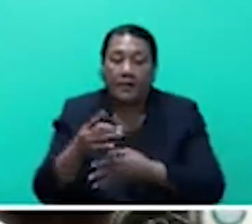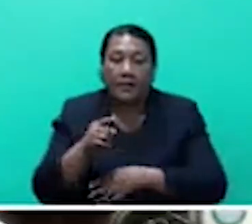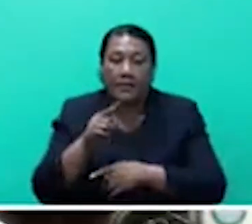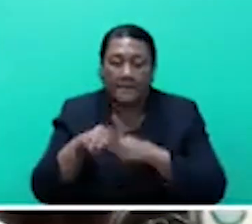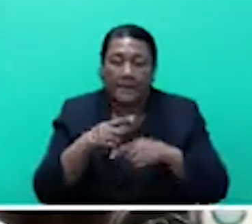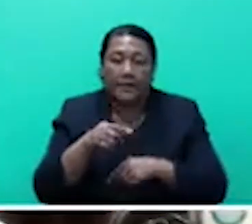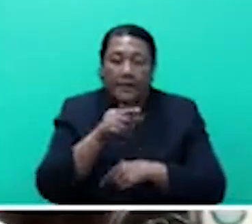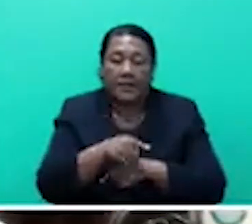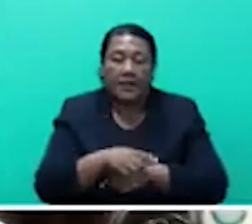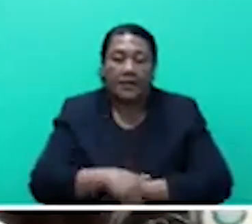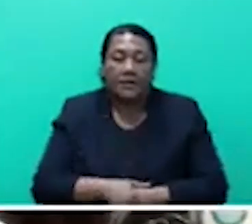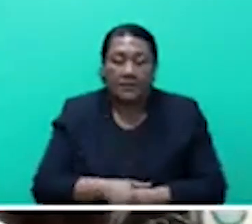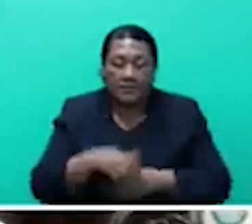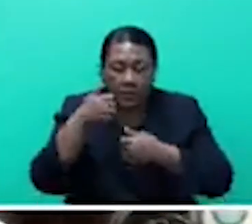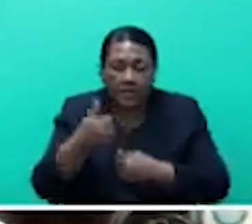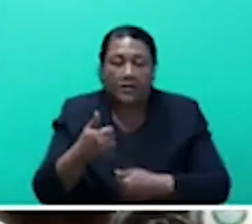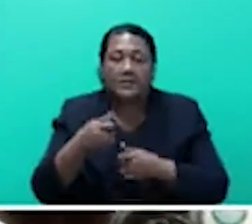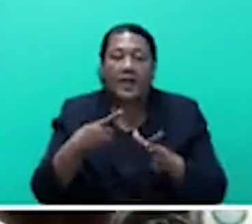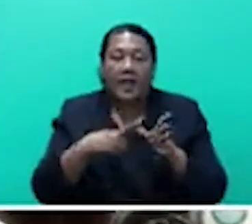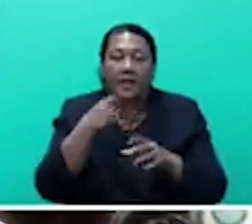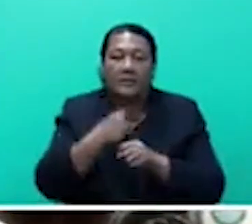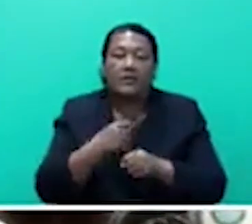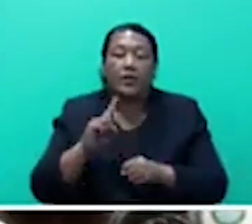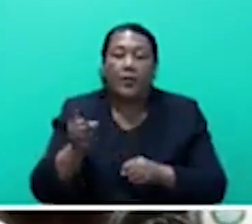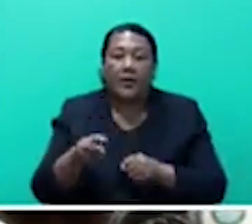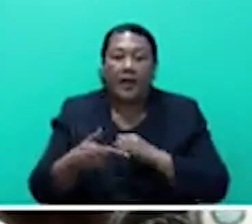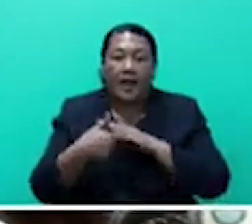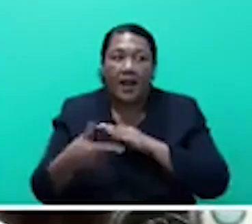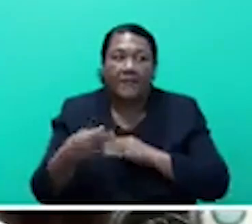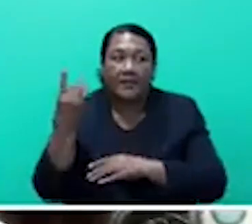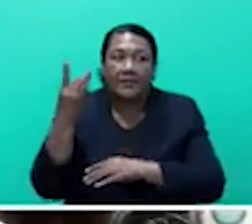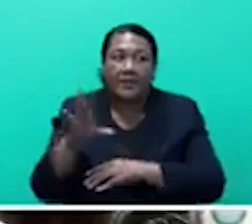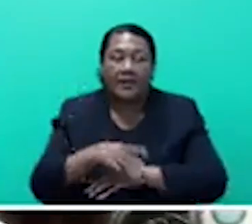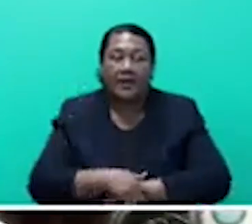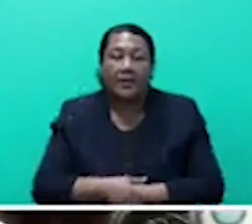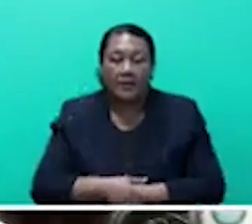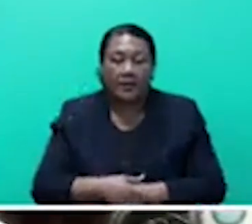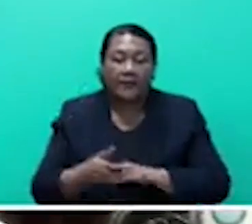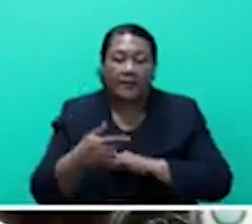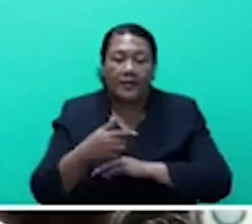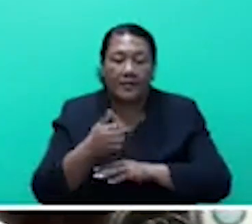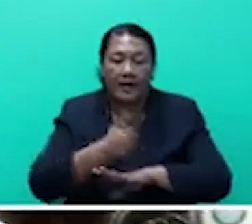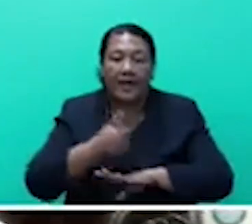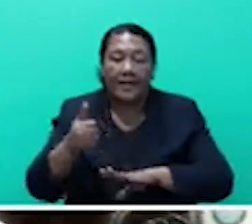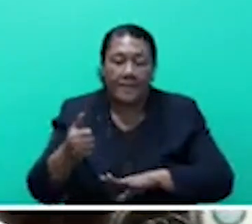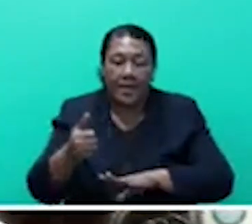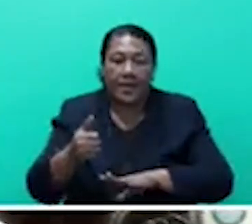the Honourable Attorney General, that the level of independence that this government has now shown and given to